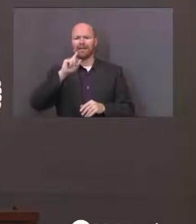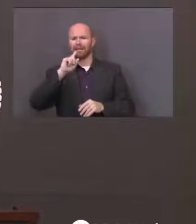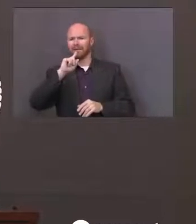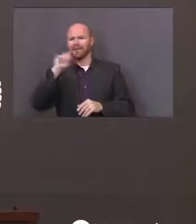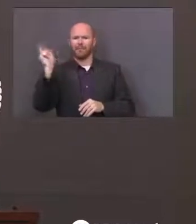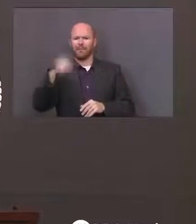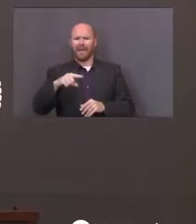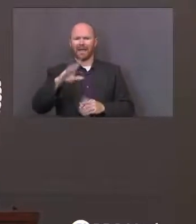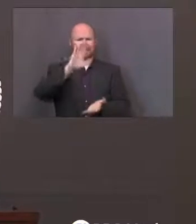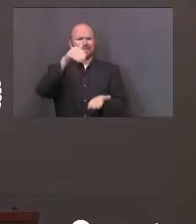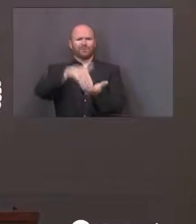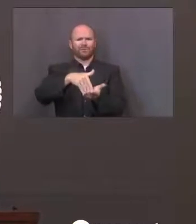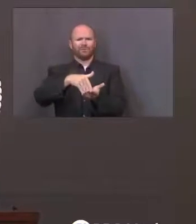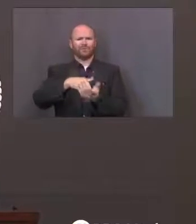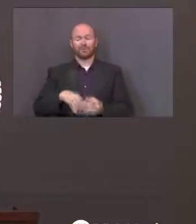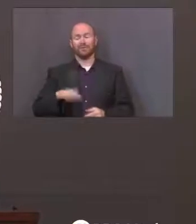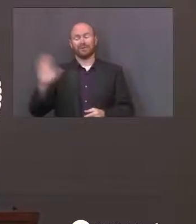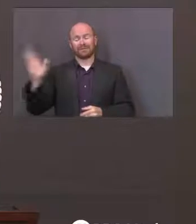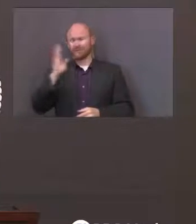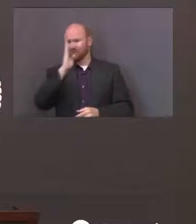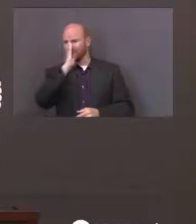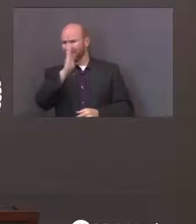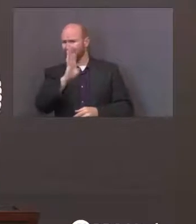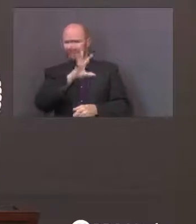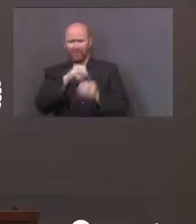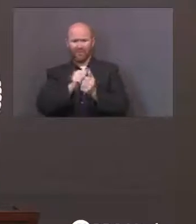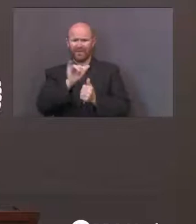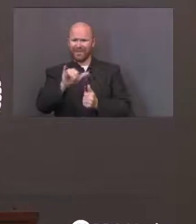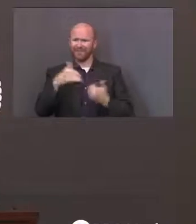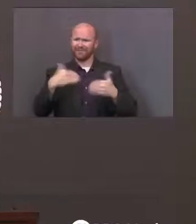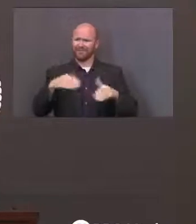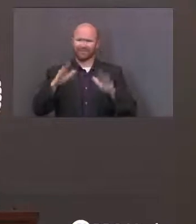here, with his direct involvement there. He's been